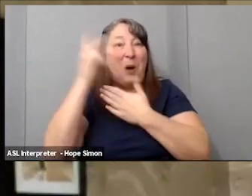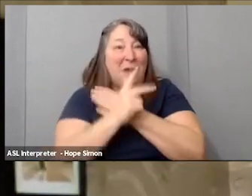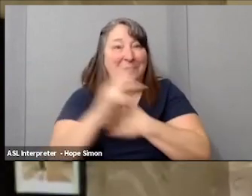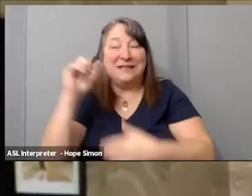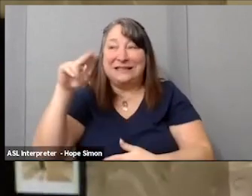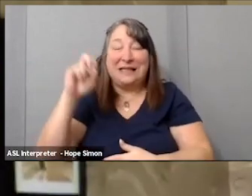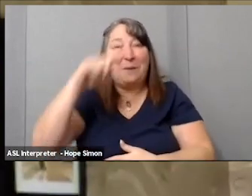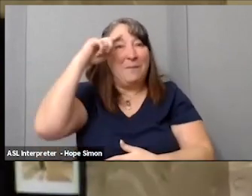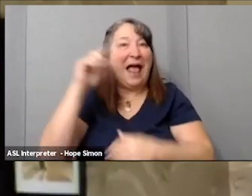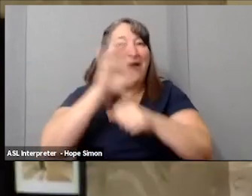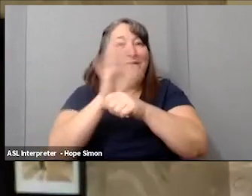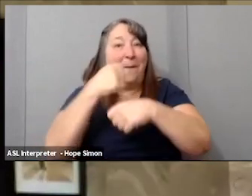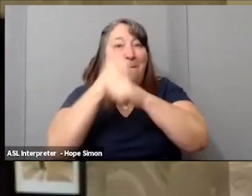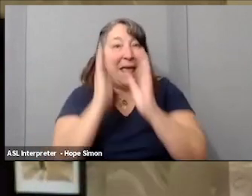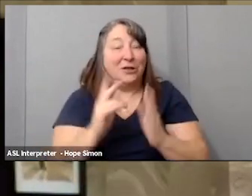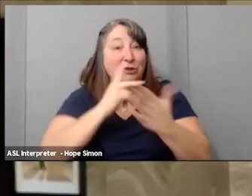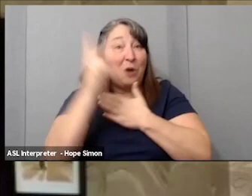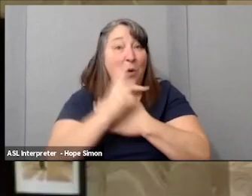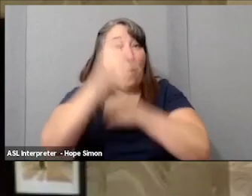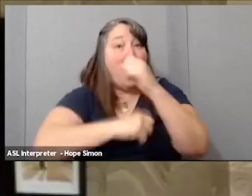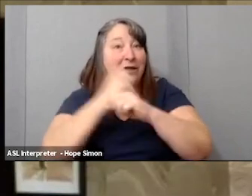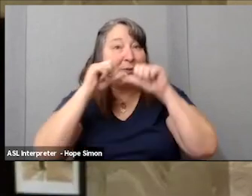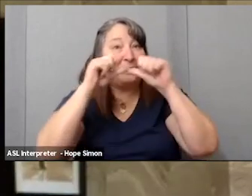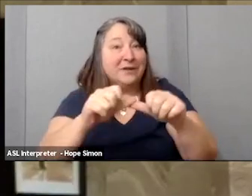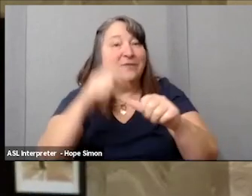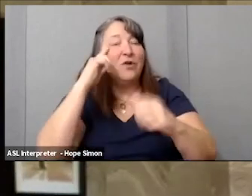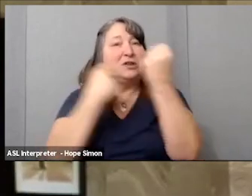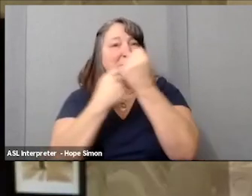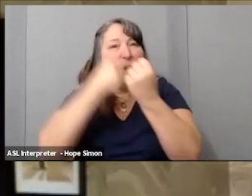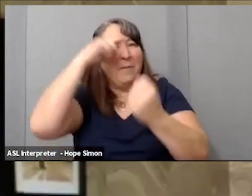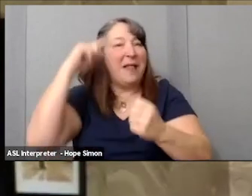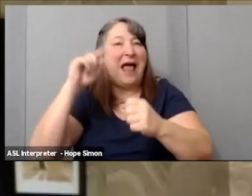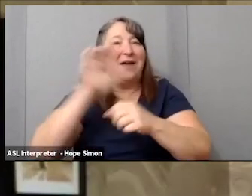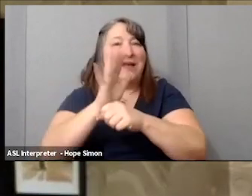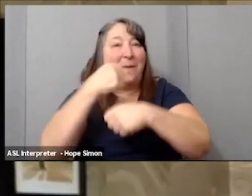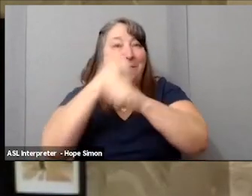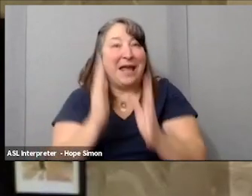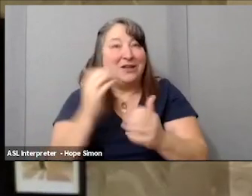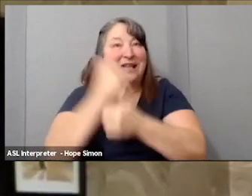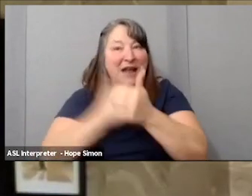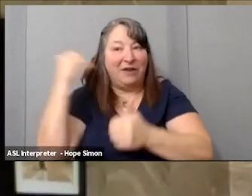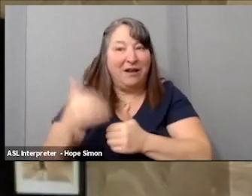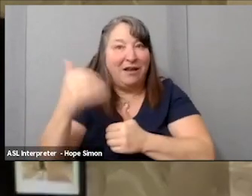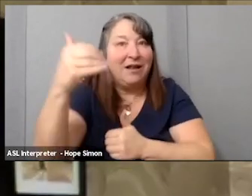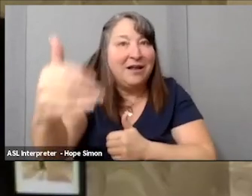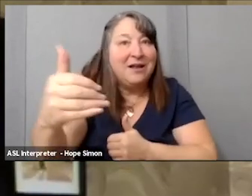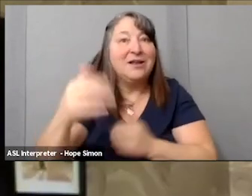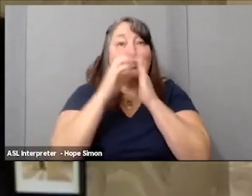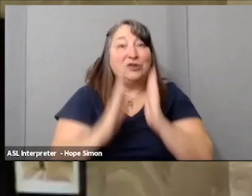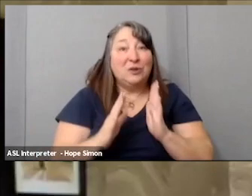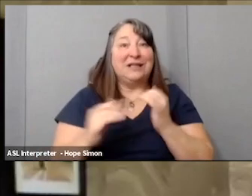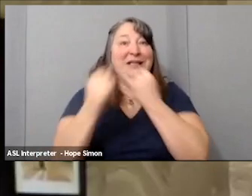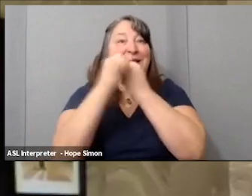Program, a year-long effort to support Black filmmakers at every stage in their career, at the student, independent, and established